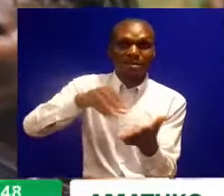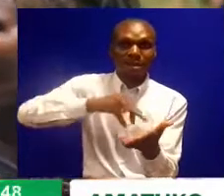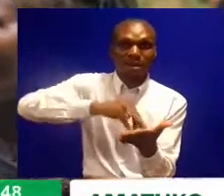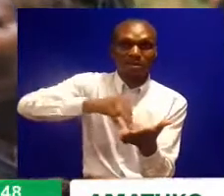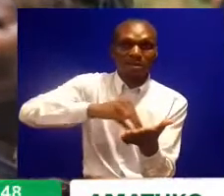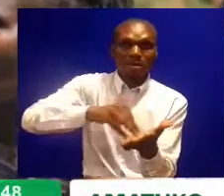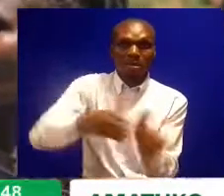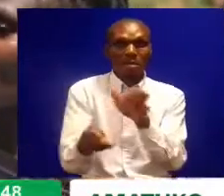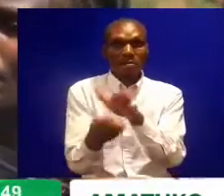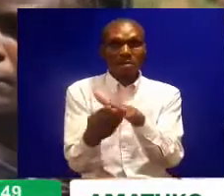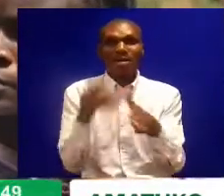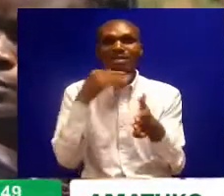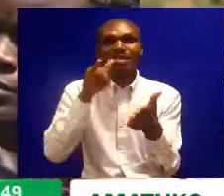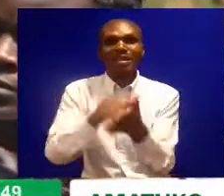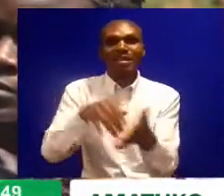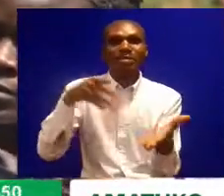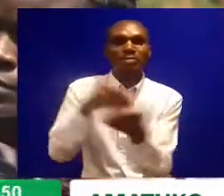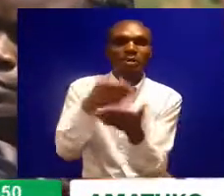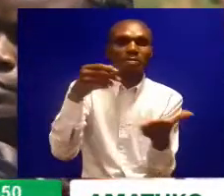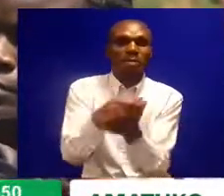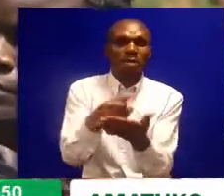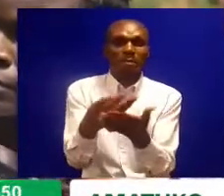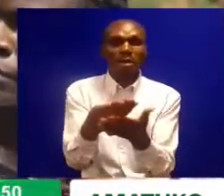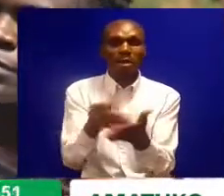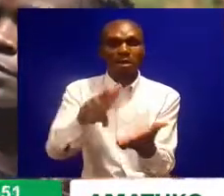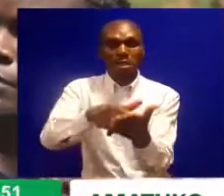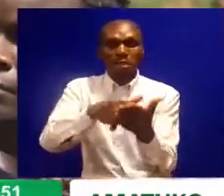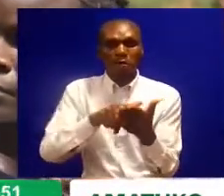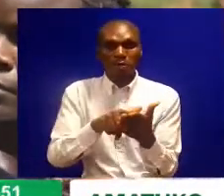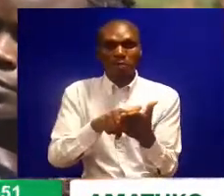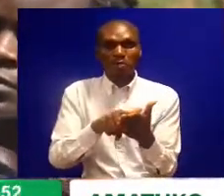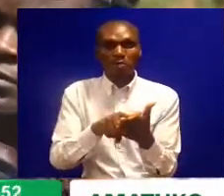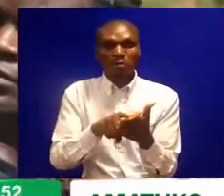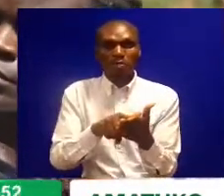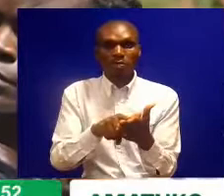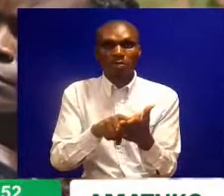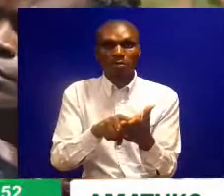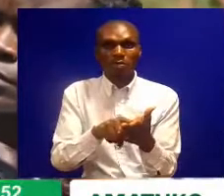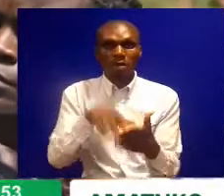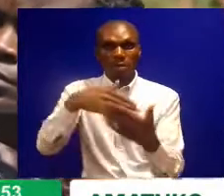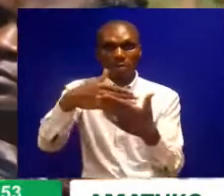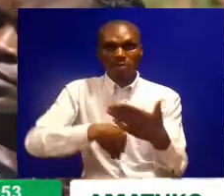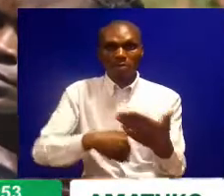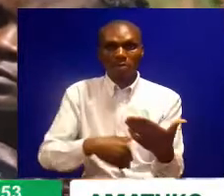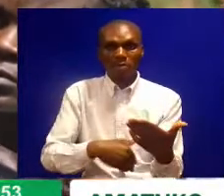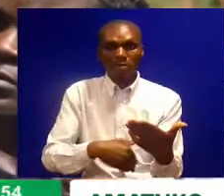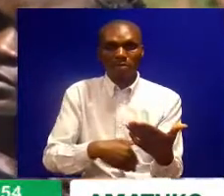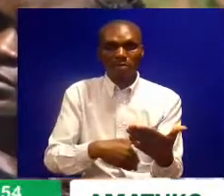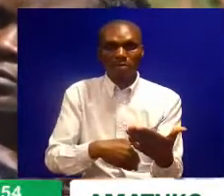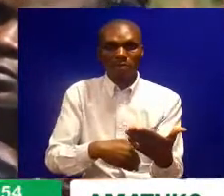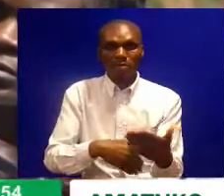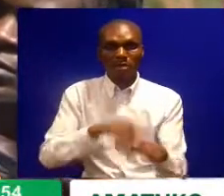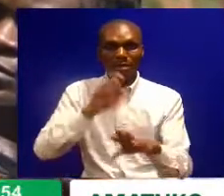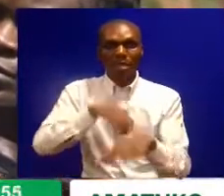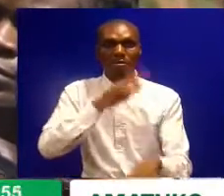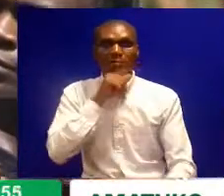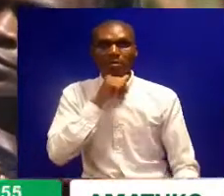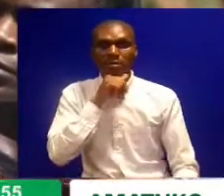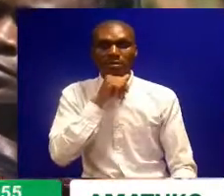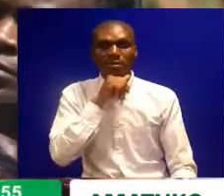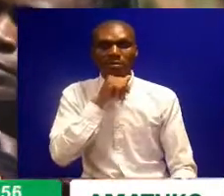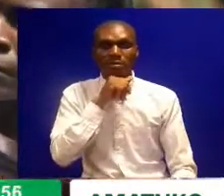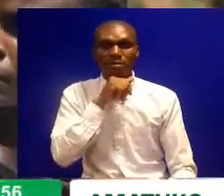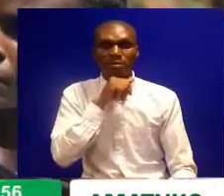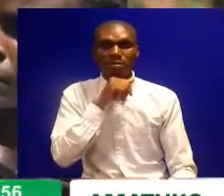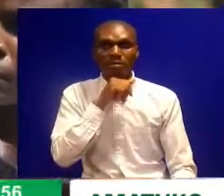nga akana chi message chi chiron nyuma time tara era area in area sikire